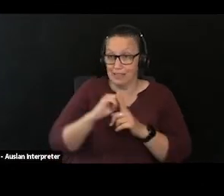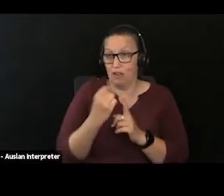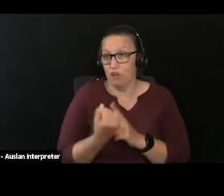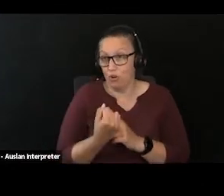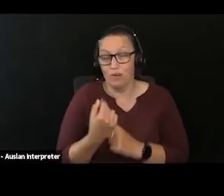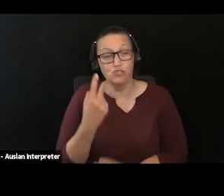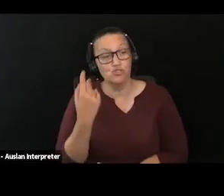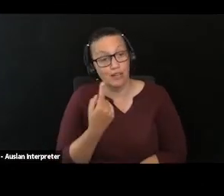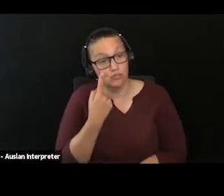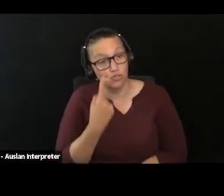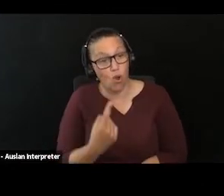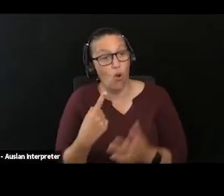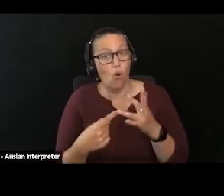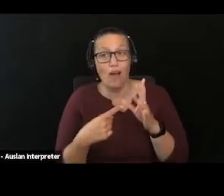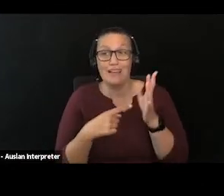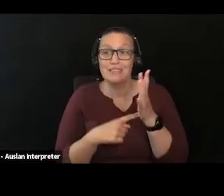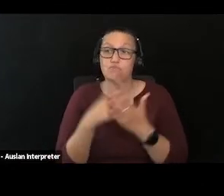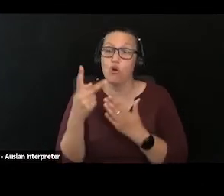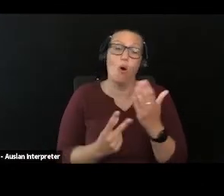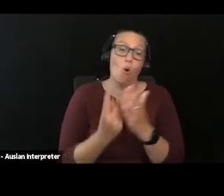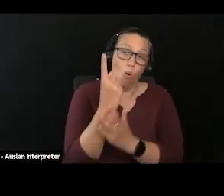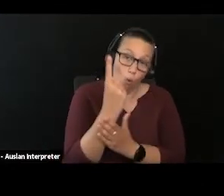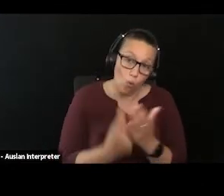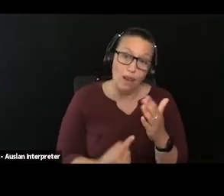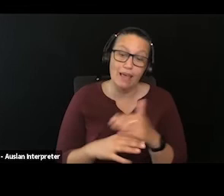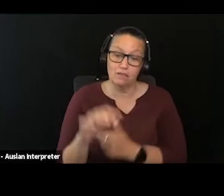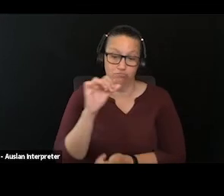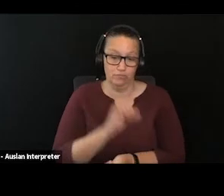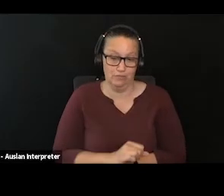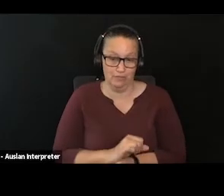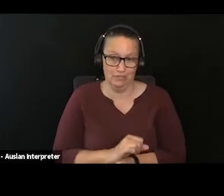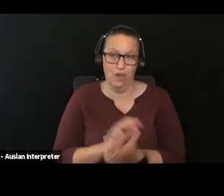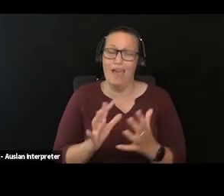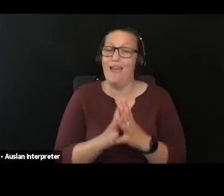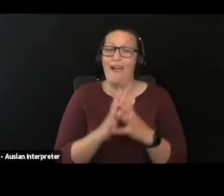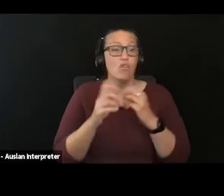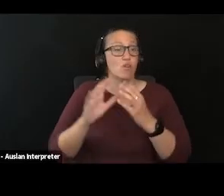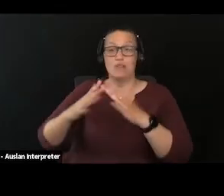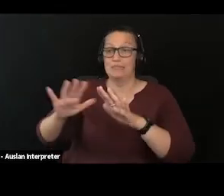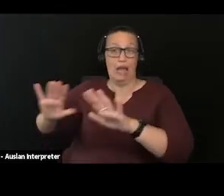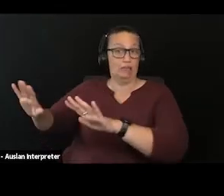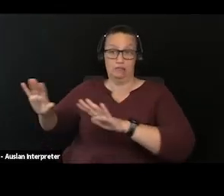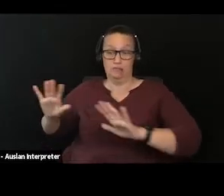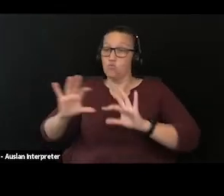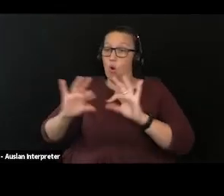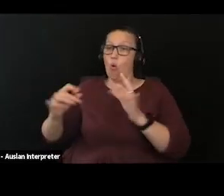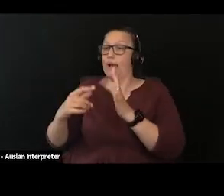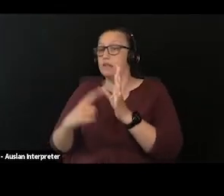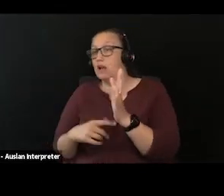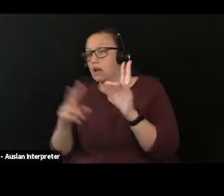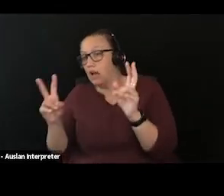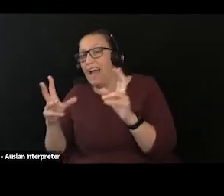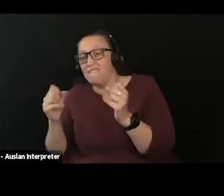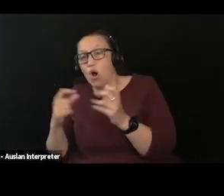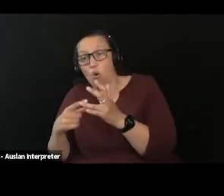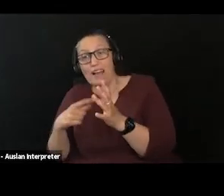focused on the OAT program in prison. So everything in the community stayed as observed. So there was OAT availability